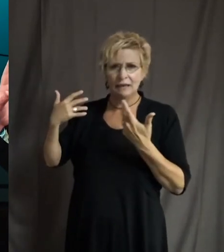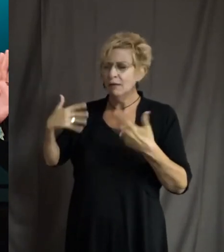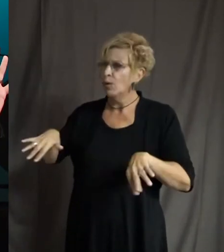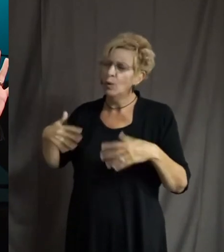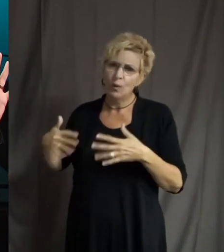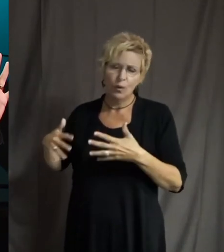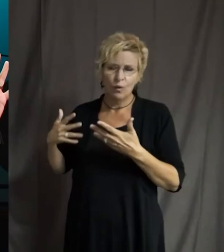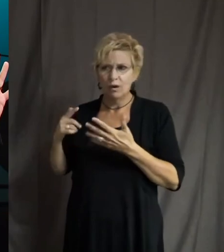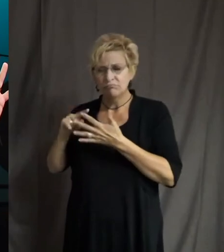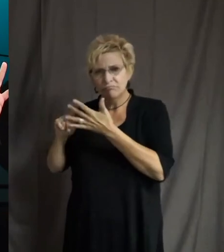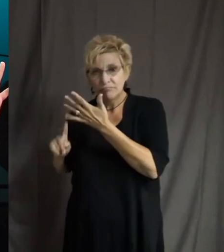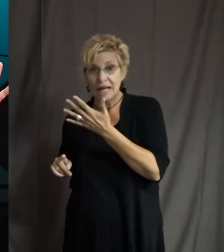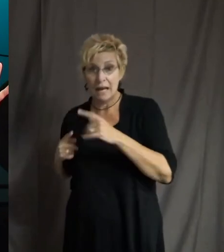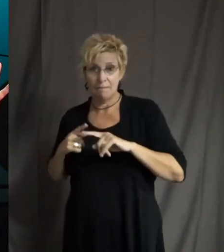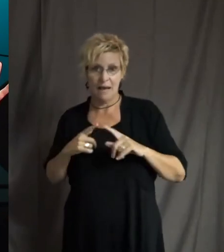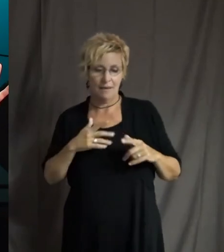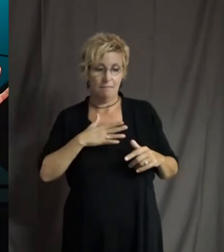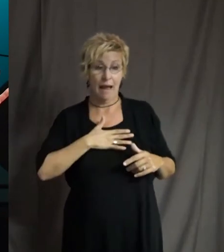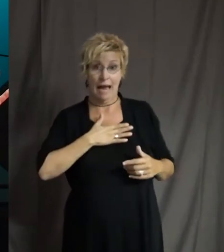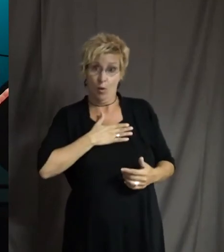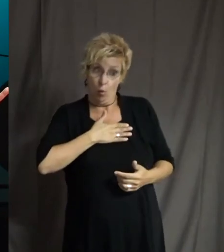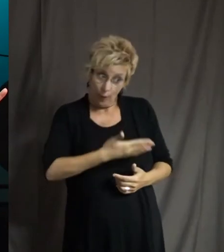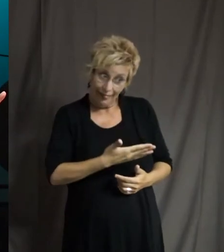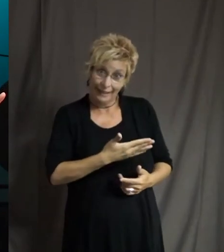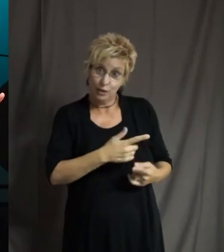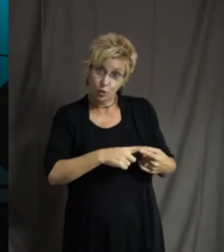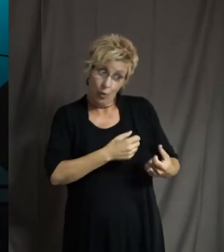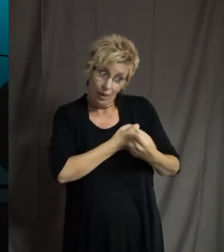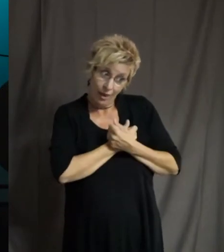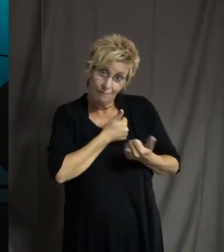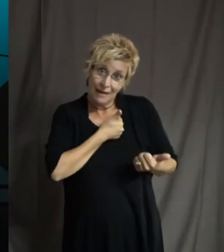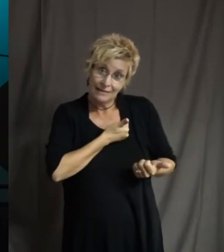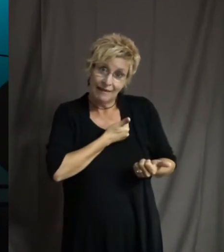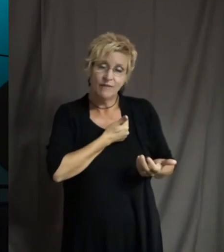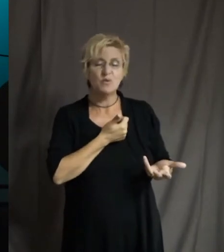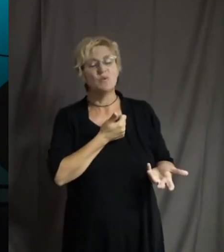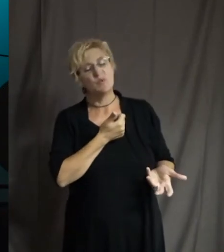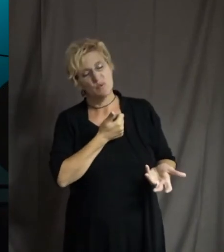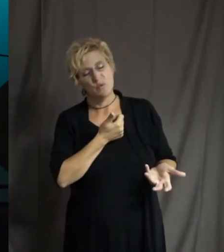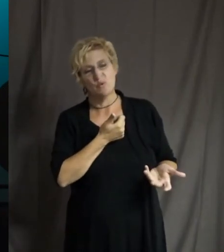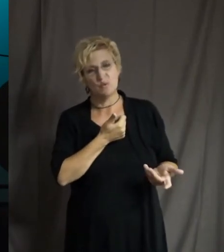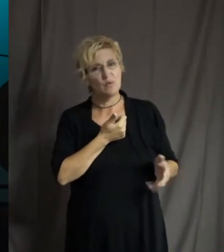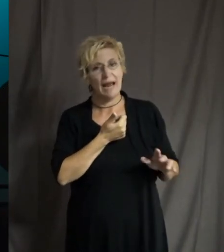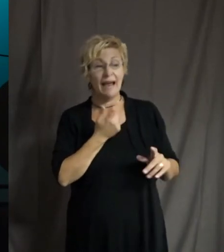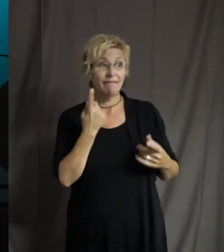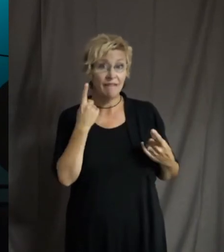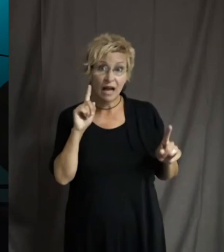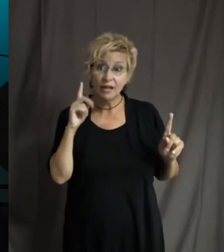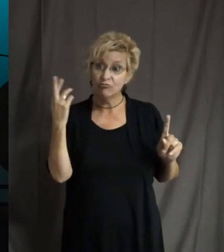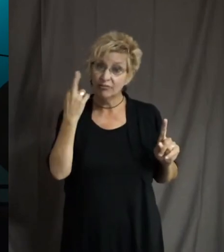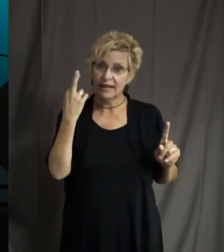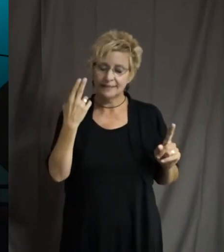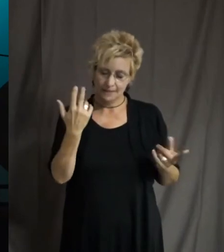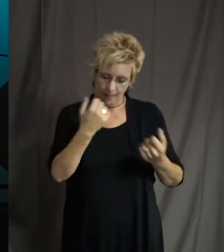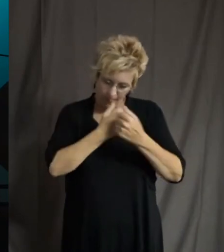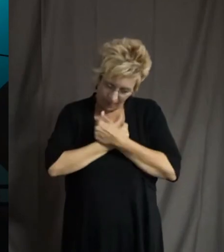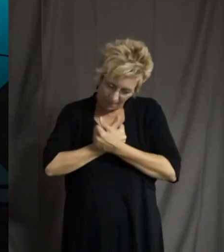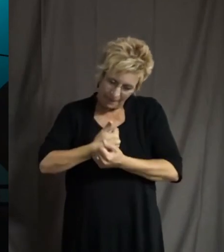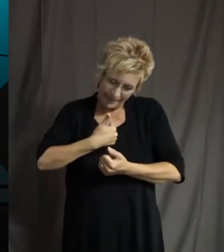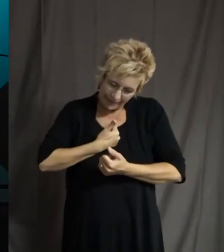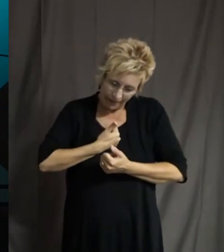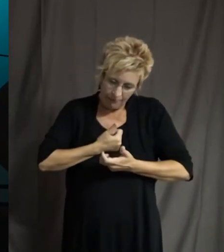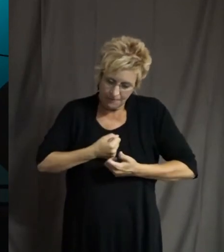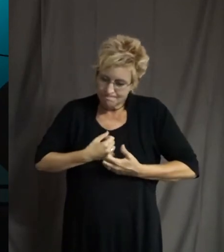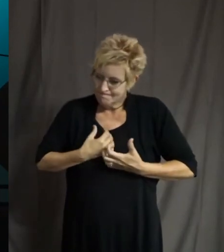of its possibility. It's the lack of willingness to love myself into that. And it's only when I've learned to really